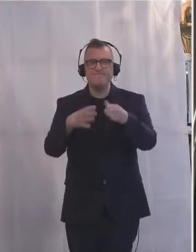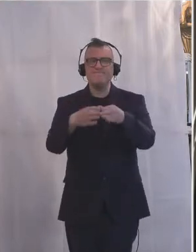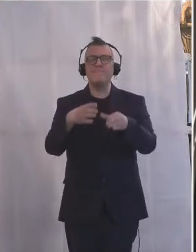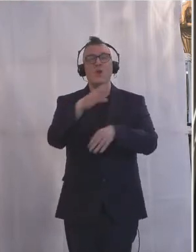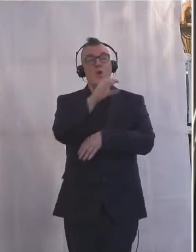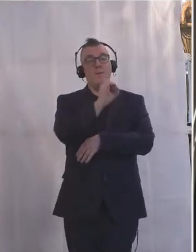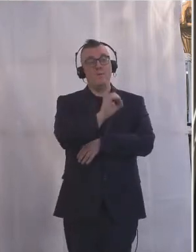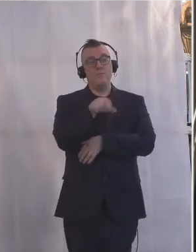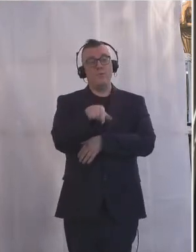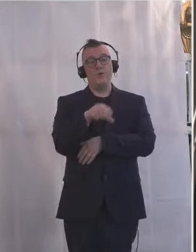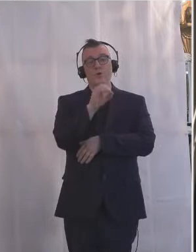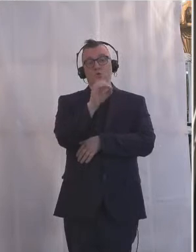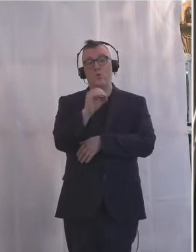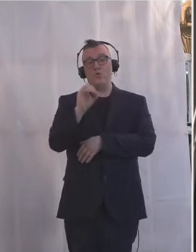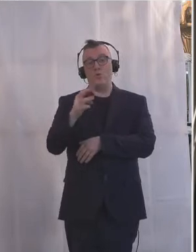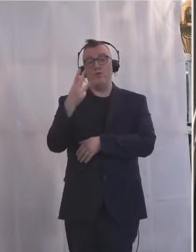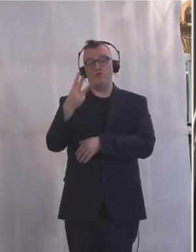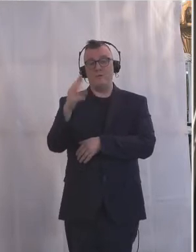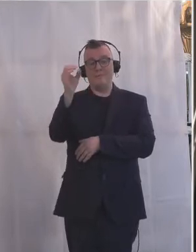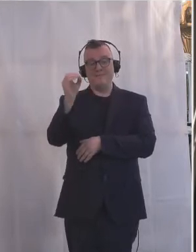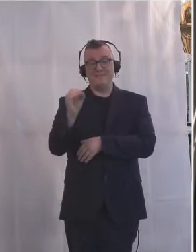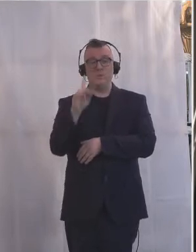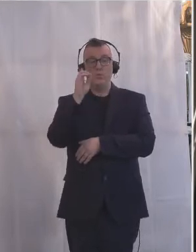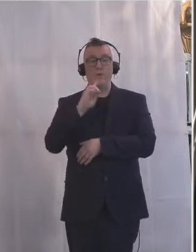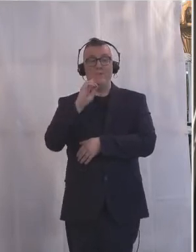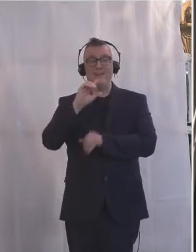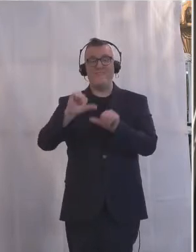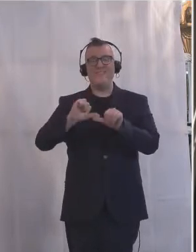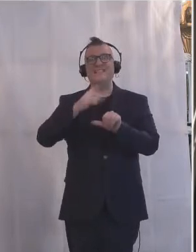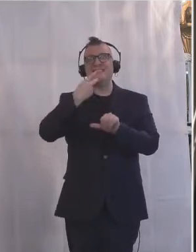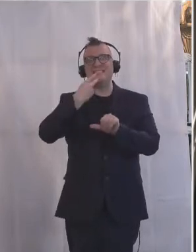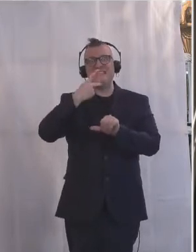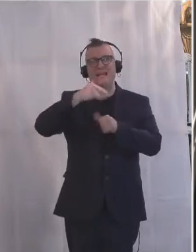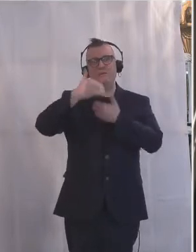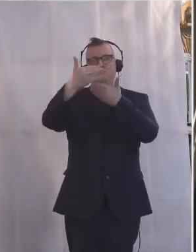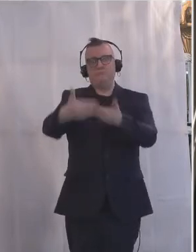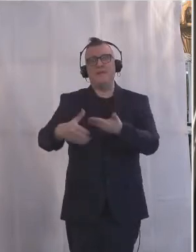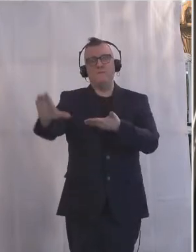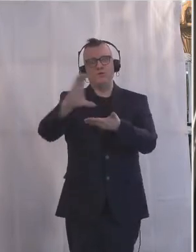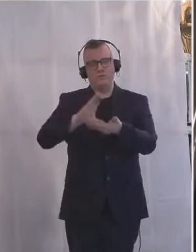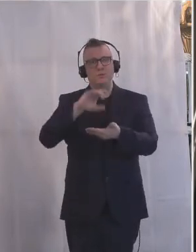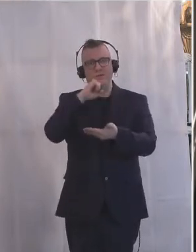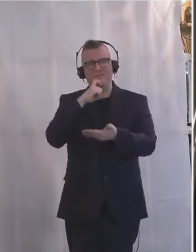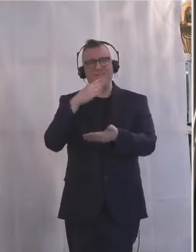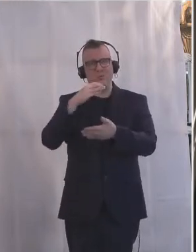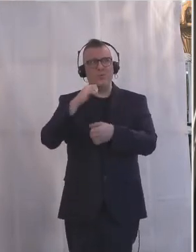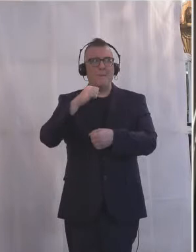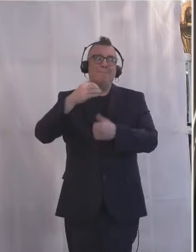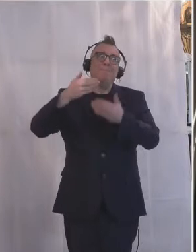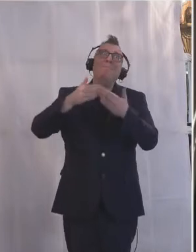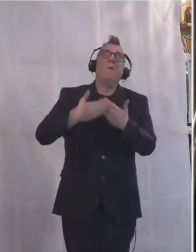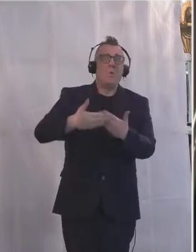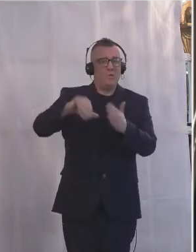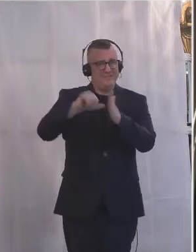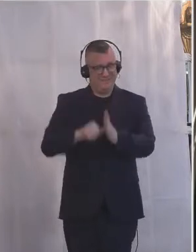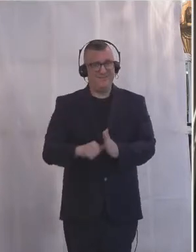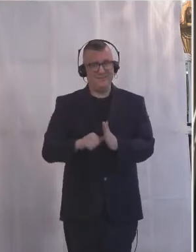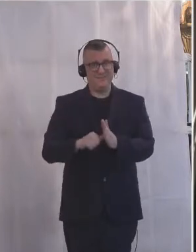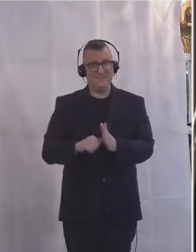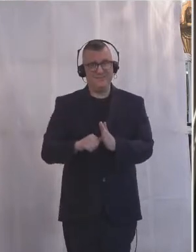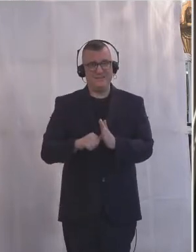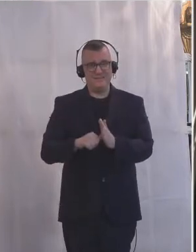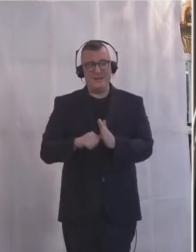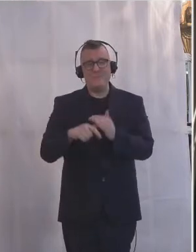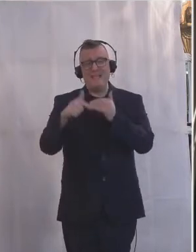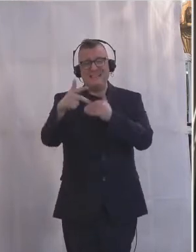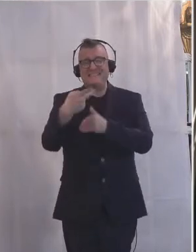0.003% of them get the next round of funding. So it gets even more difficult. I think once you get to that stage, it gets easier,